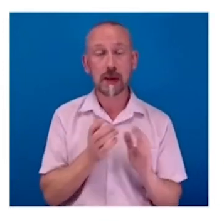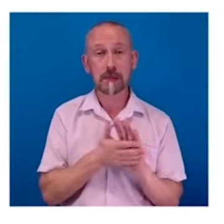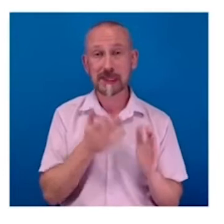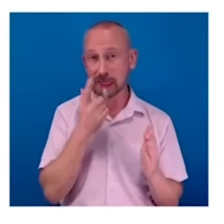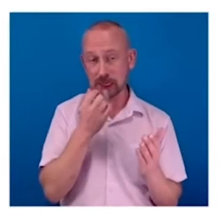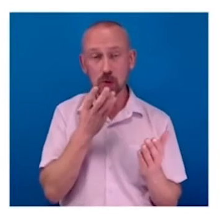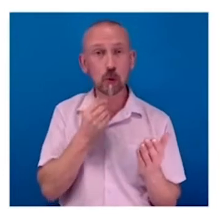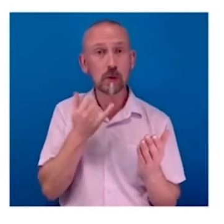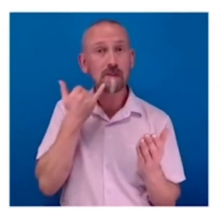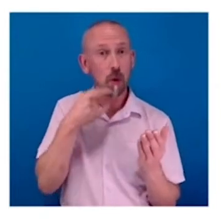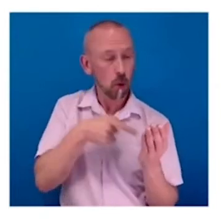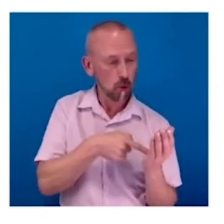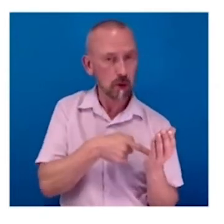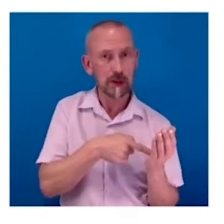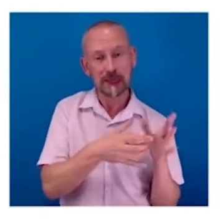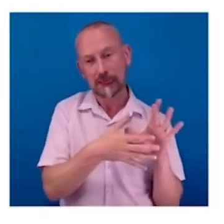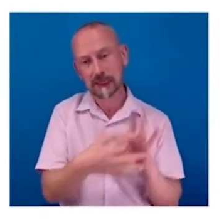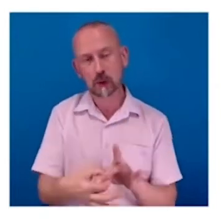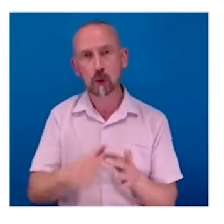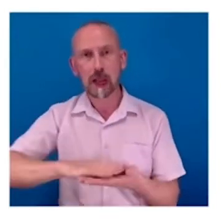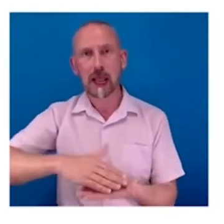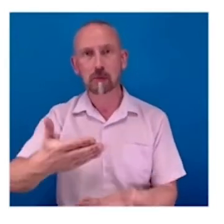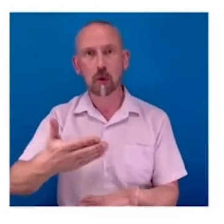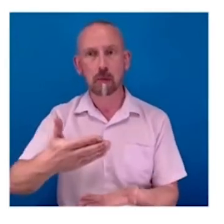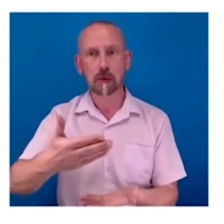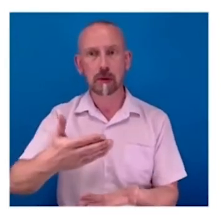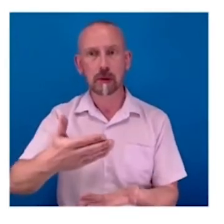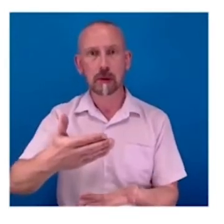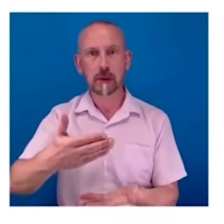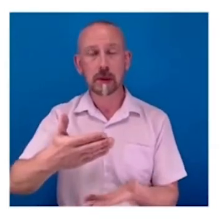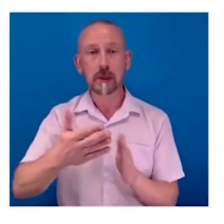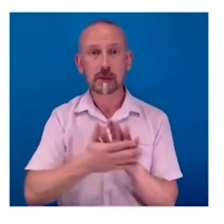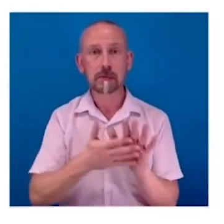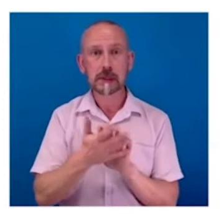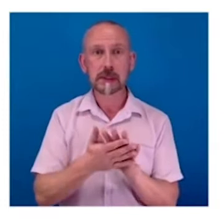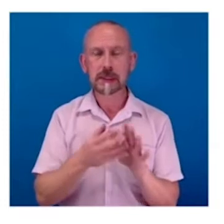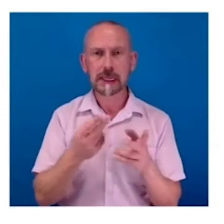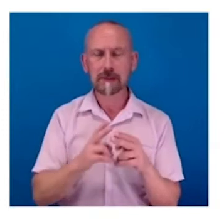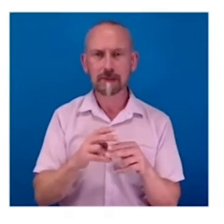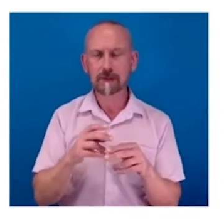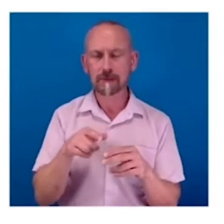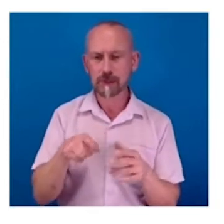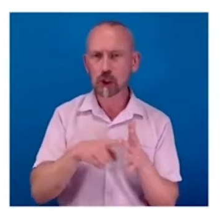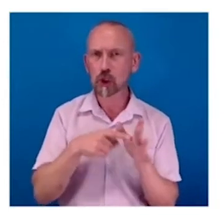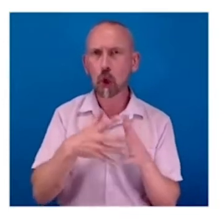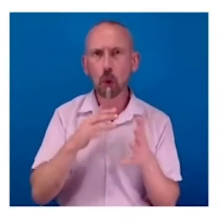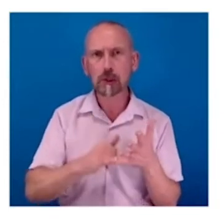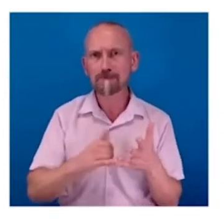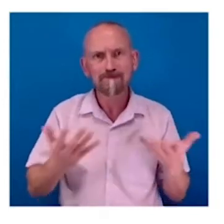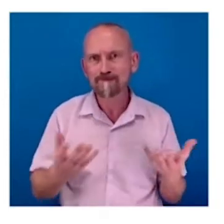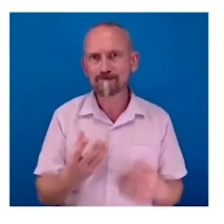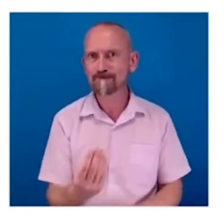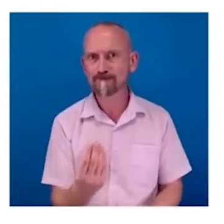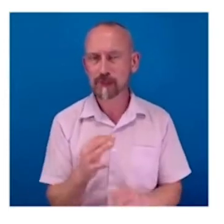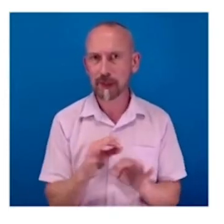my laptop eventually, because if JAWS doesn't talk, then, they can guide me step by step. And I think that's an invaluable service.